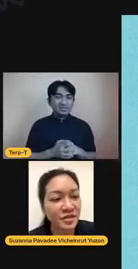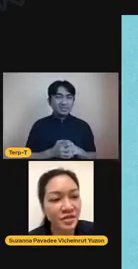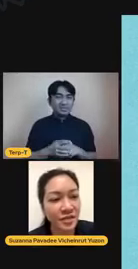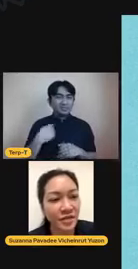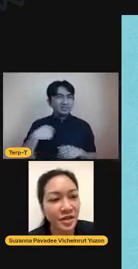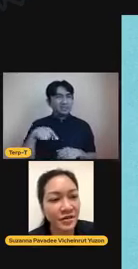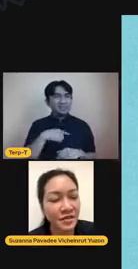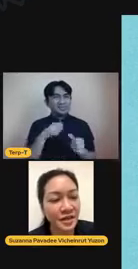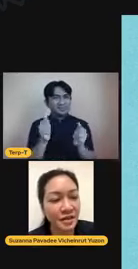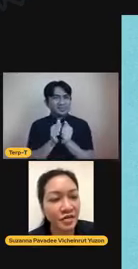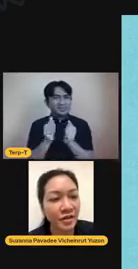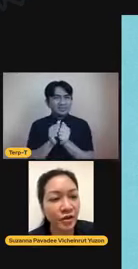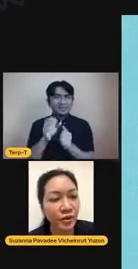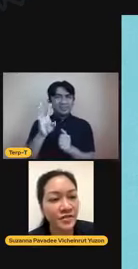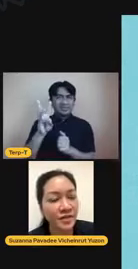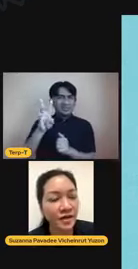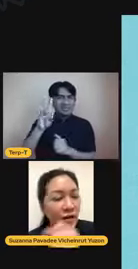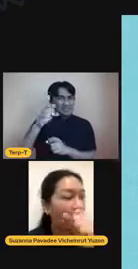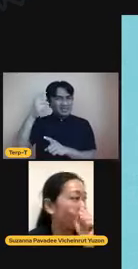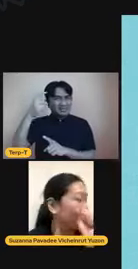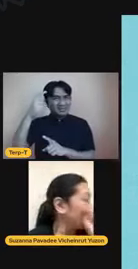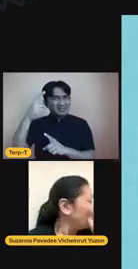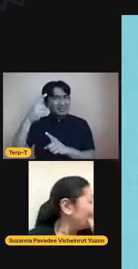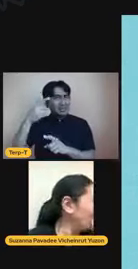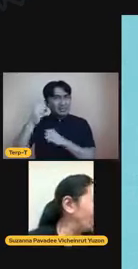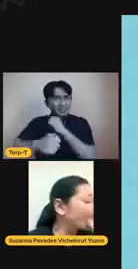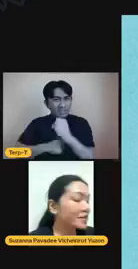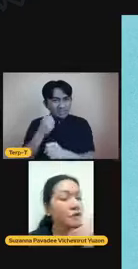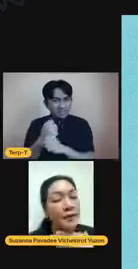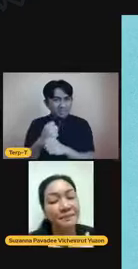us for 6 or 7 years, and then there's other ones that,